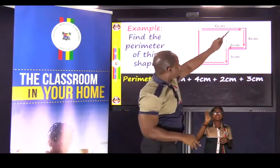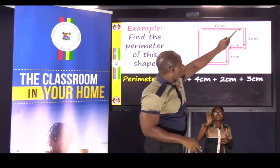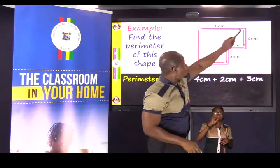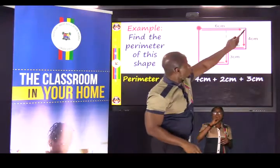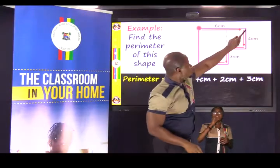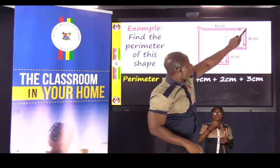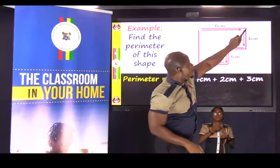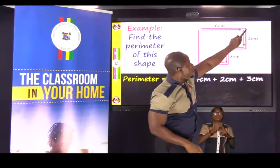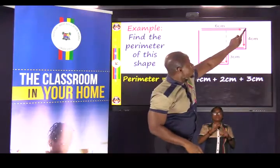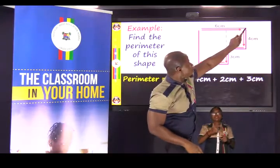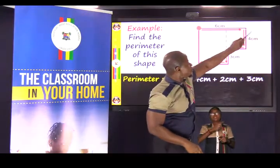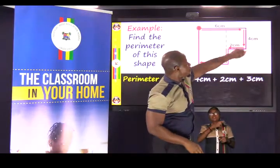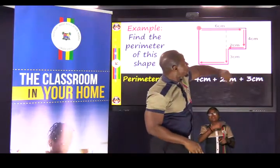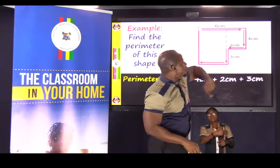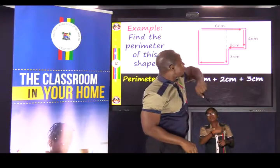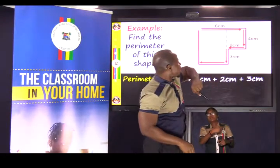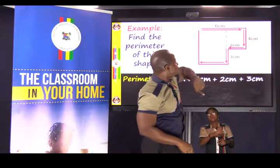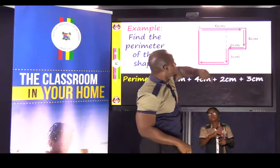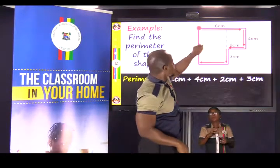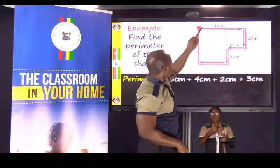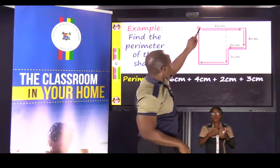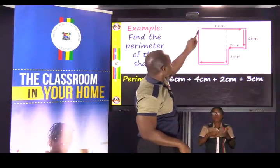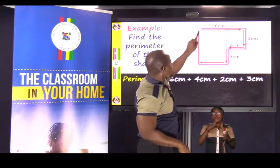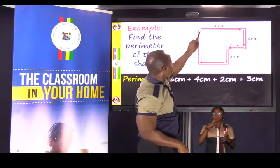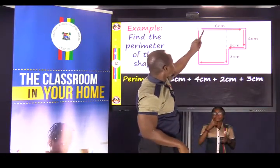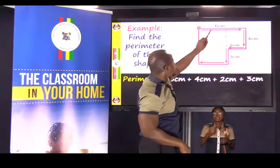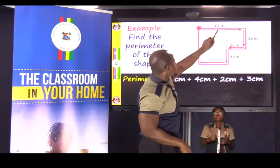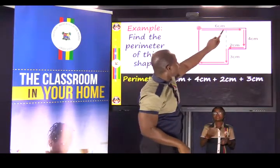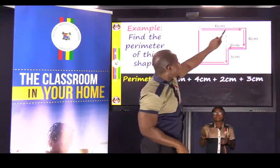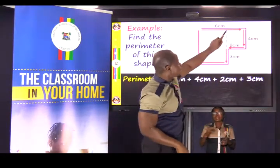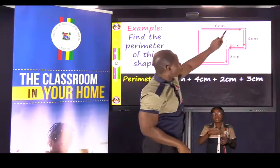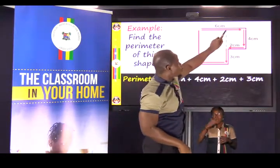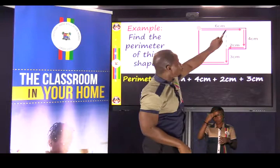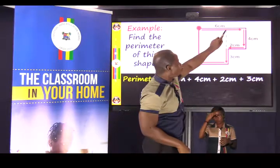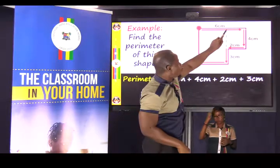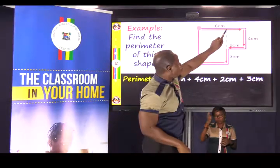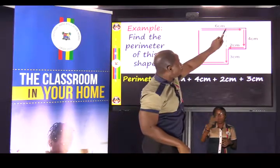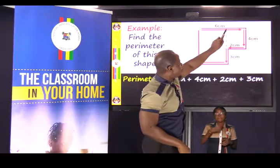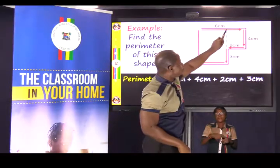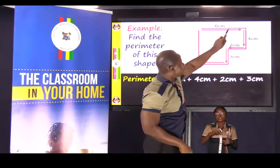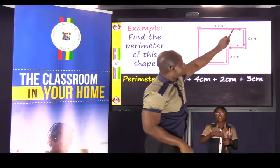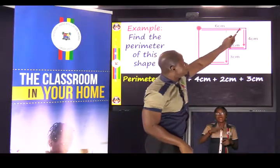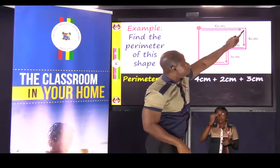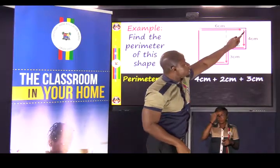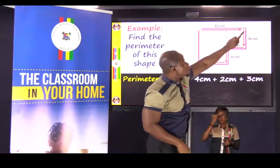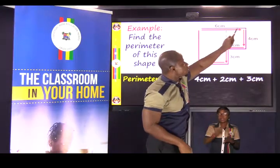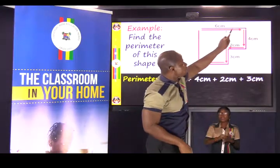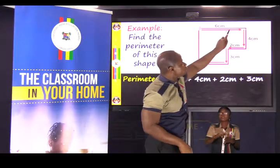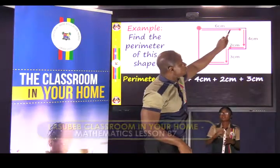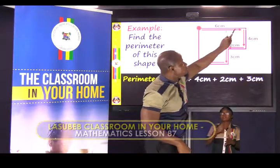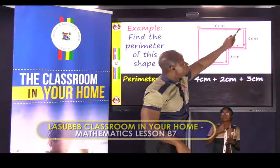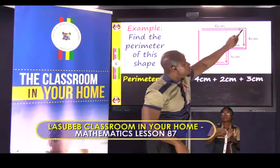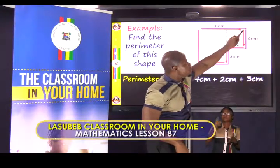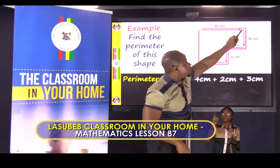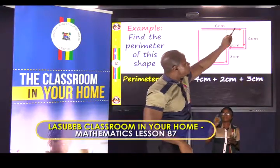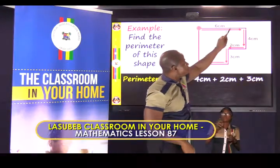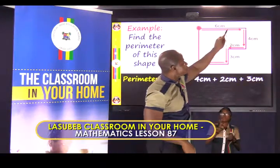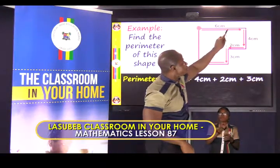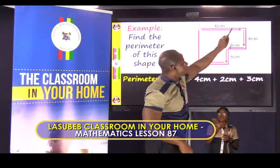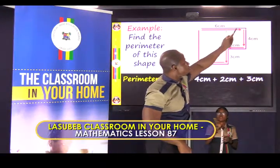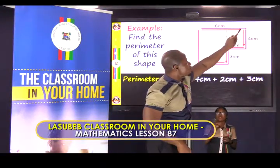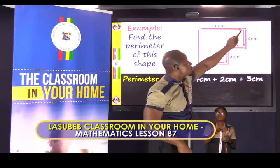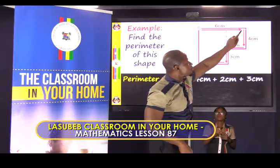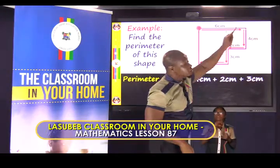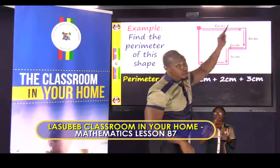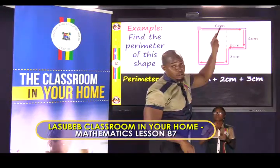here to here. Okay, so but what is here to here? I do not know. But I know that here to here is what? Can you tell me? From here